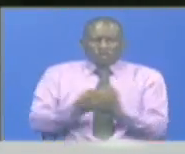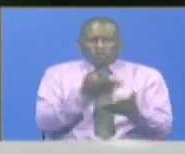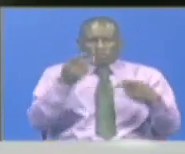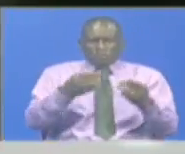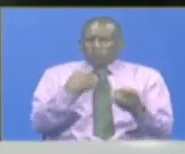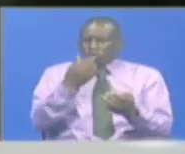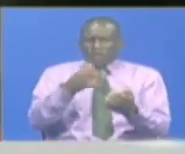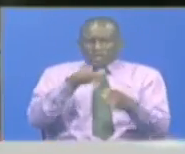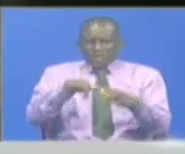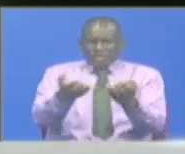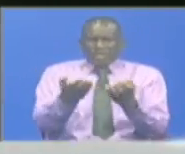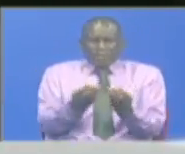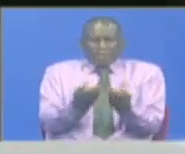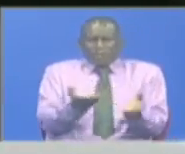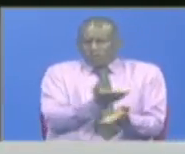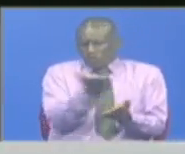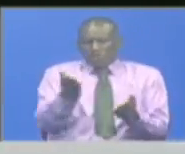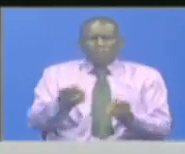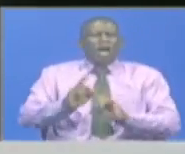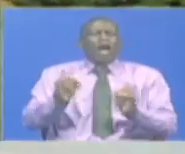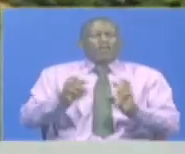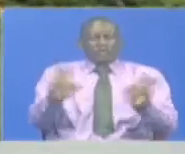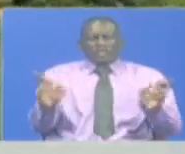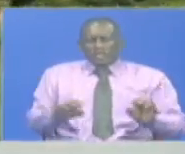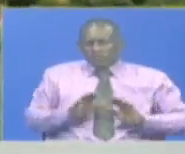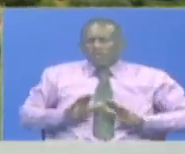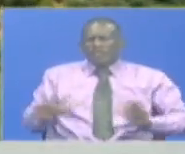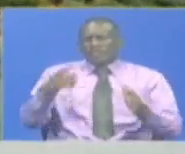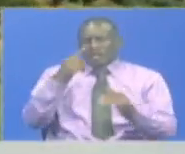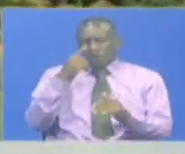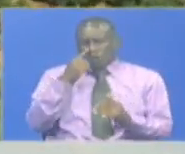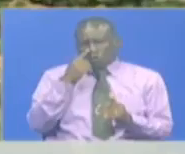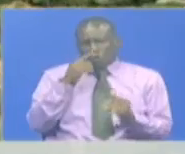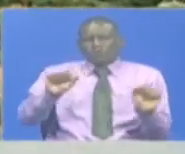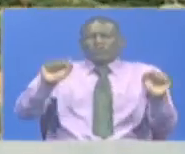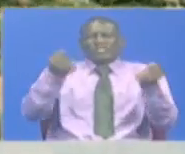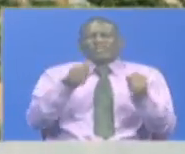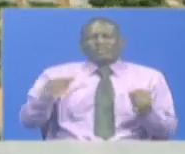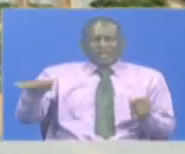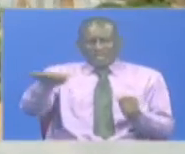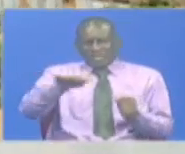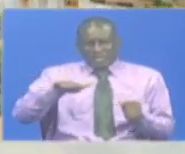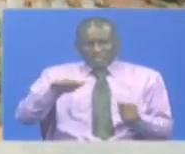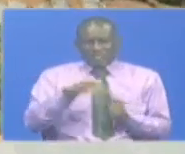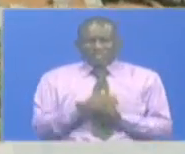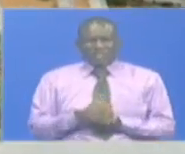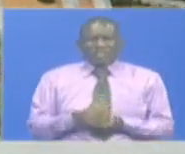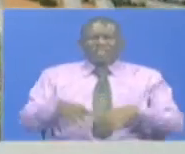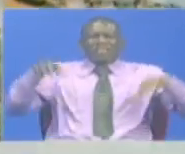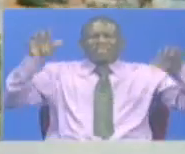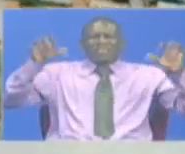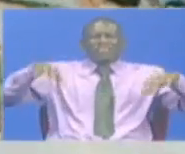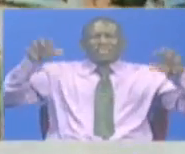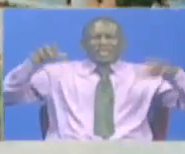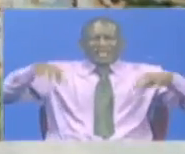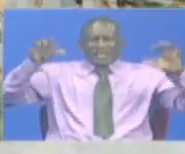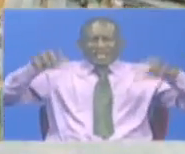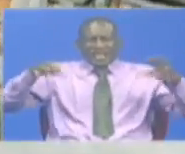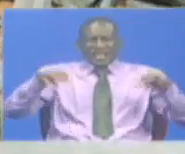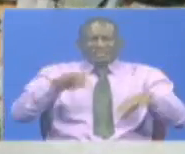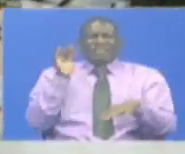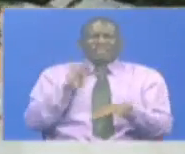are reluctant to leave the only homes they've known to march safer ground. The rains have upended lives in